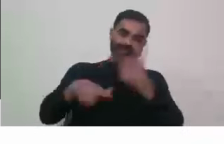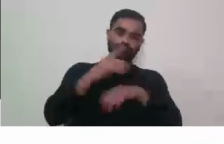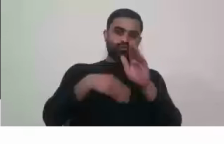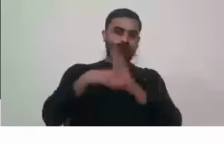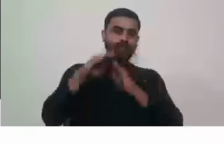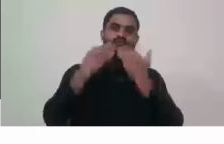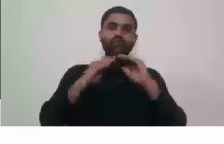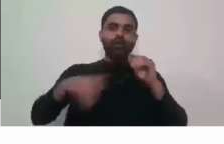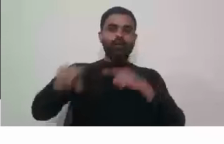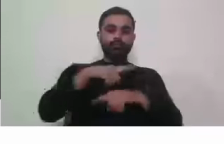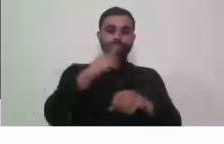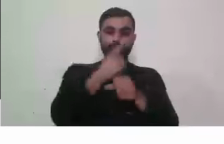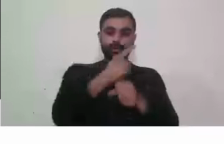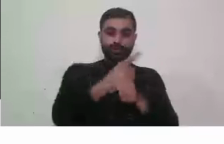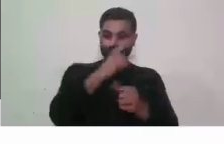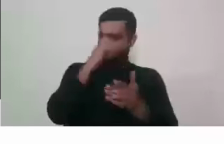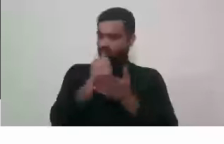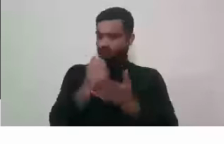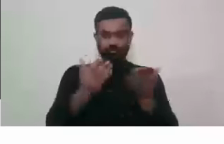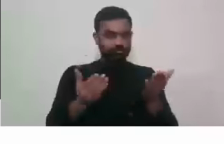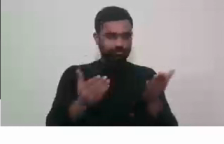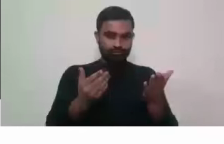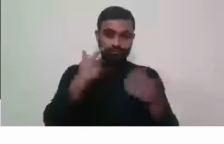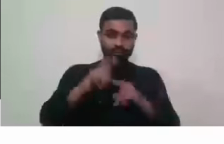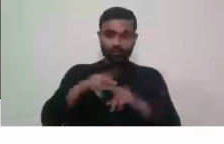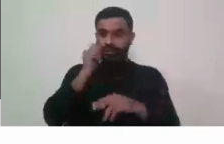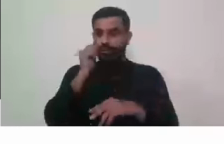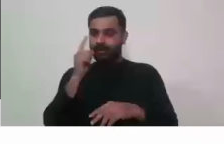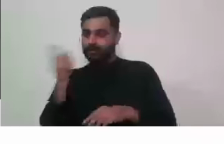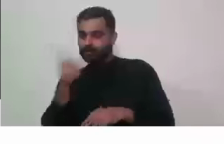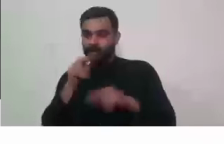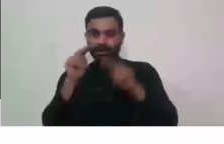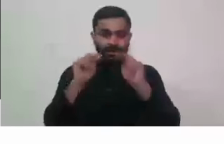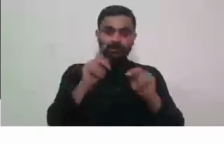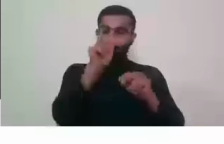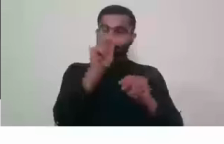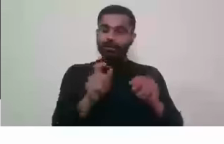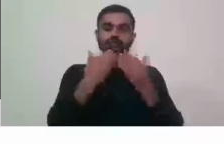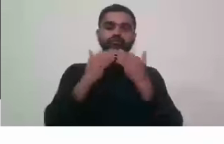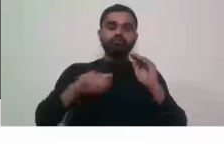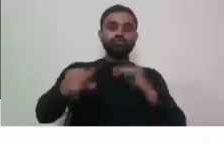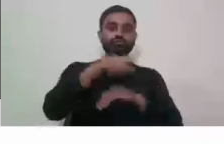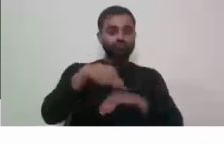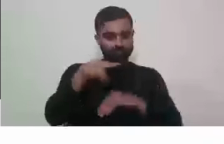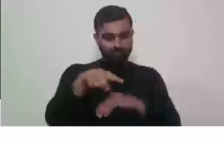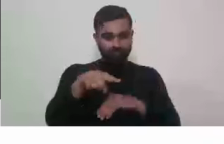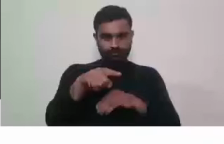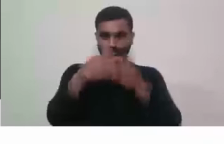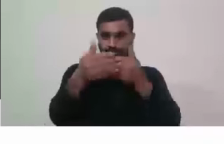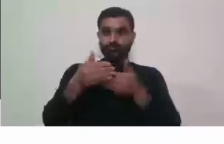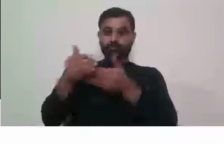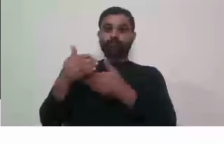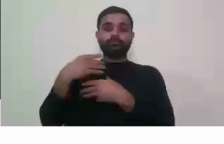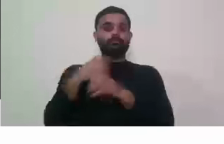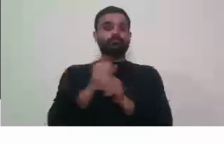students, the teacher can decide if he or she needs to give some vocabulary to students before inviting them to create